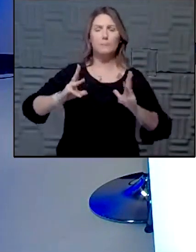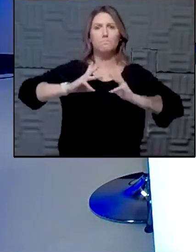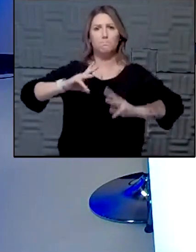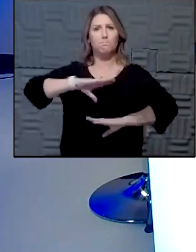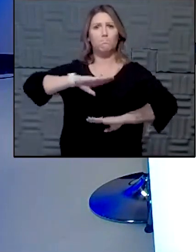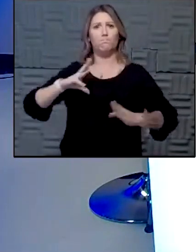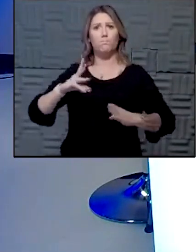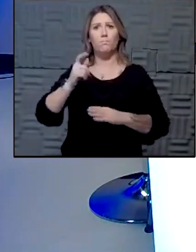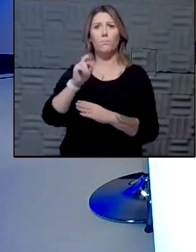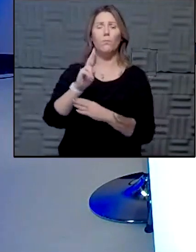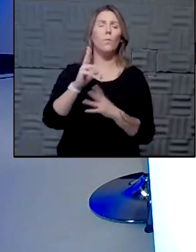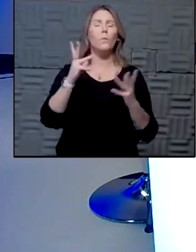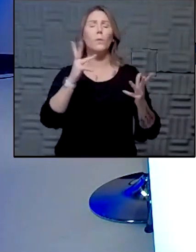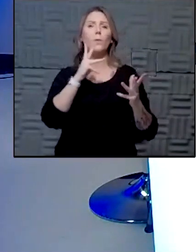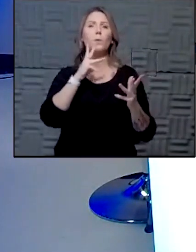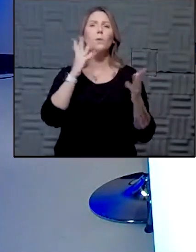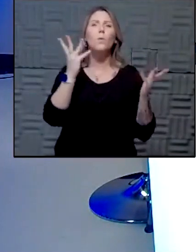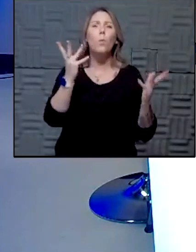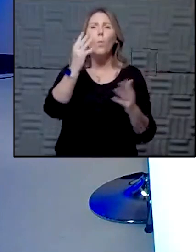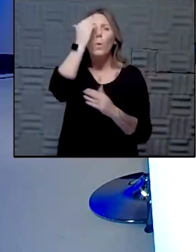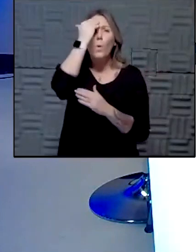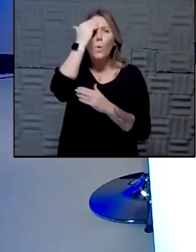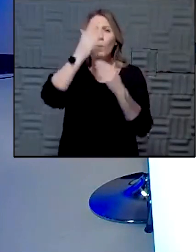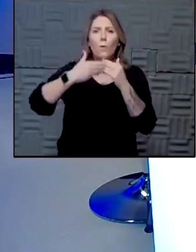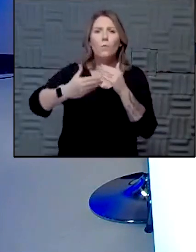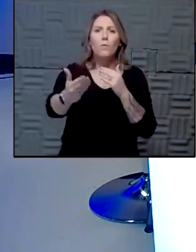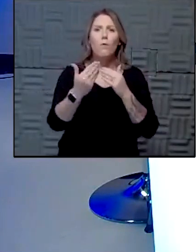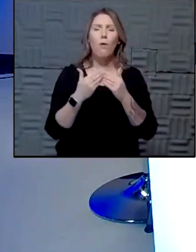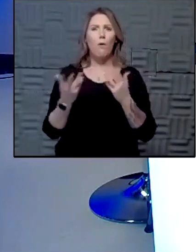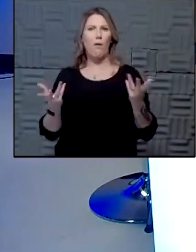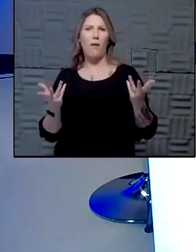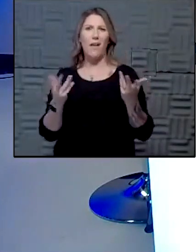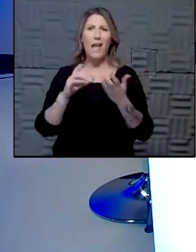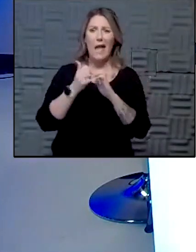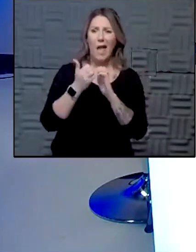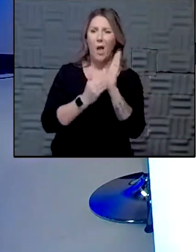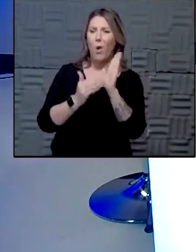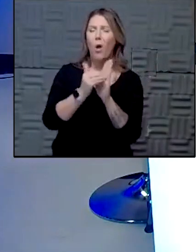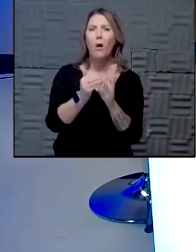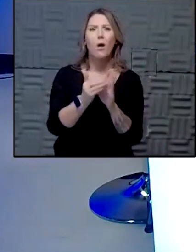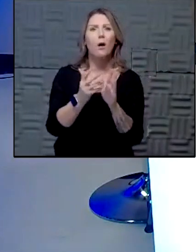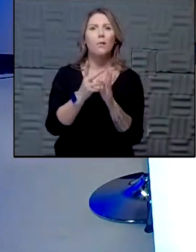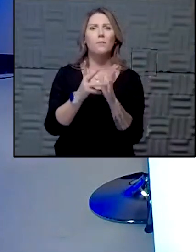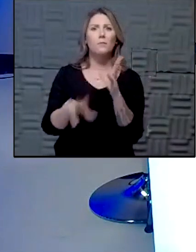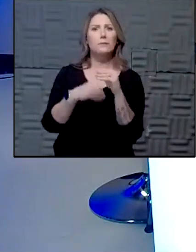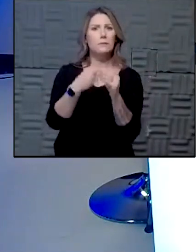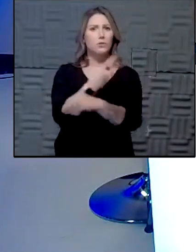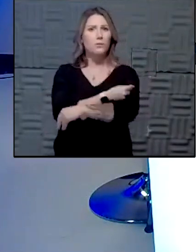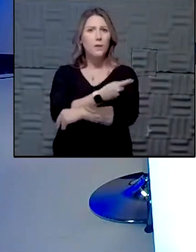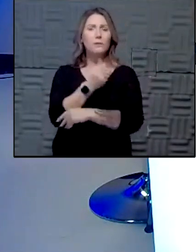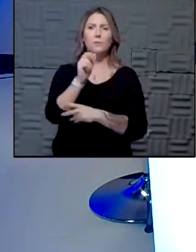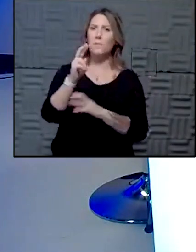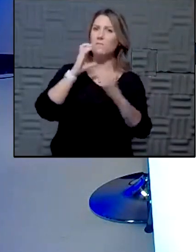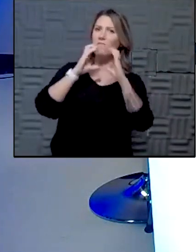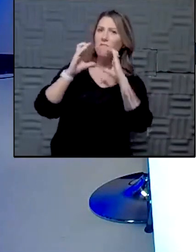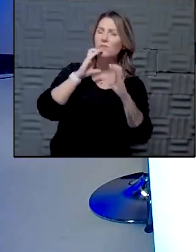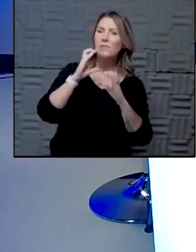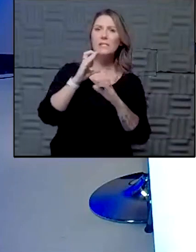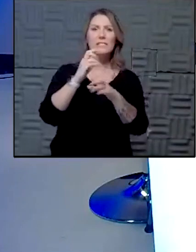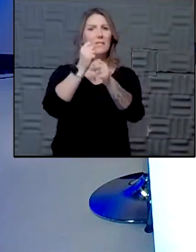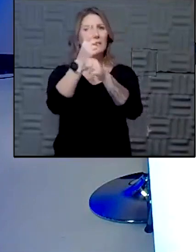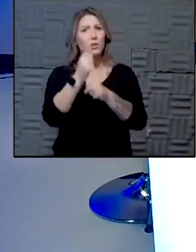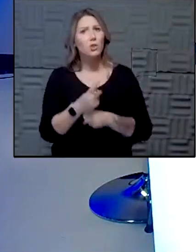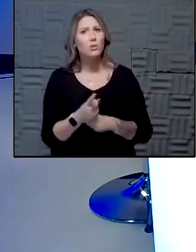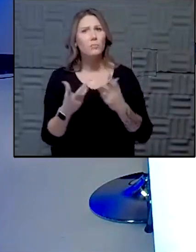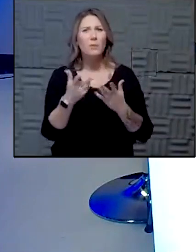moving forward? What other vaccines are going to be necessary? How often we think, even if it's just conversations about, this is probably going to have to be a yearly one for a